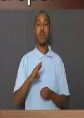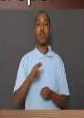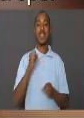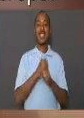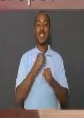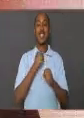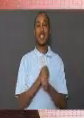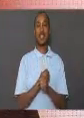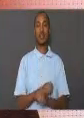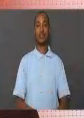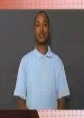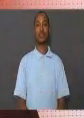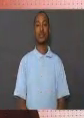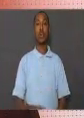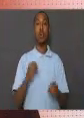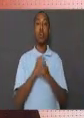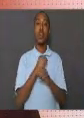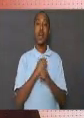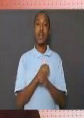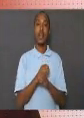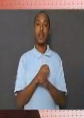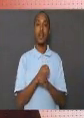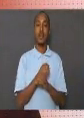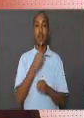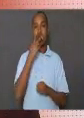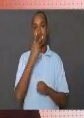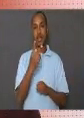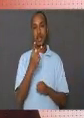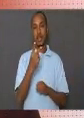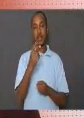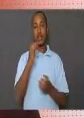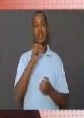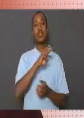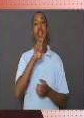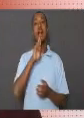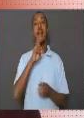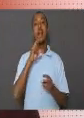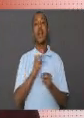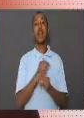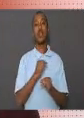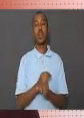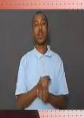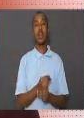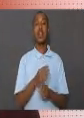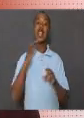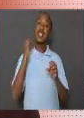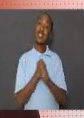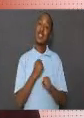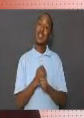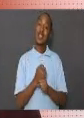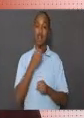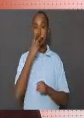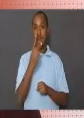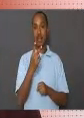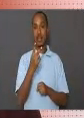synthetic. Organic implies that they are natural, while synthetic